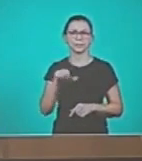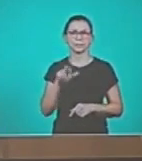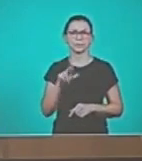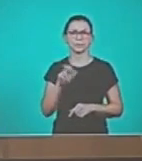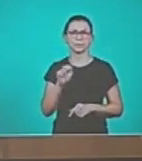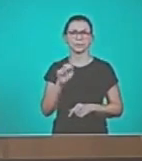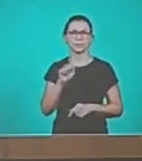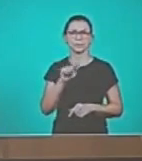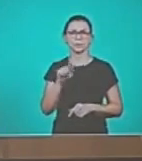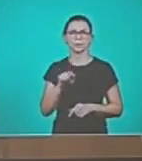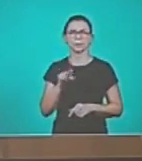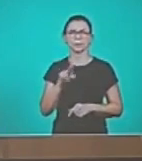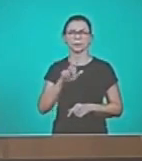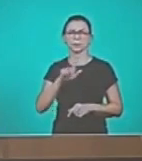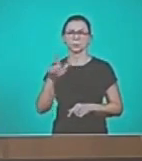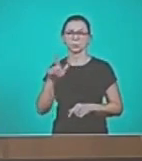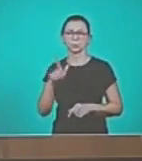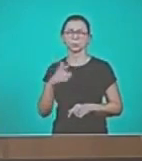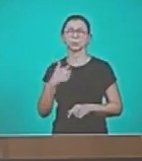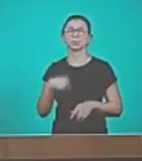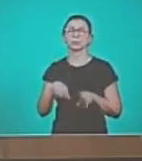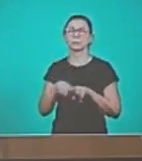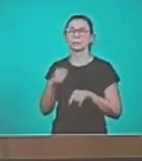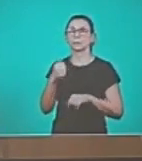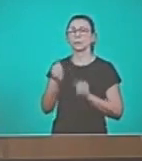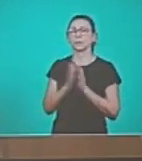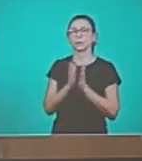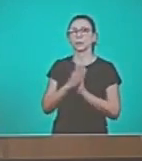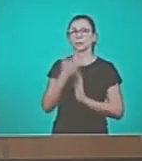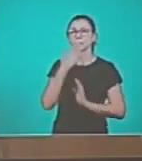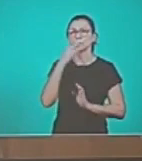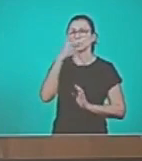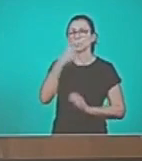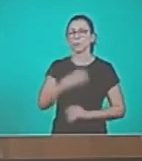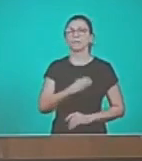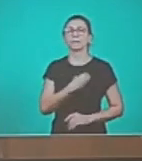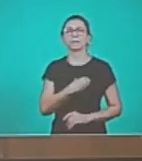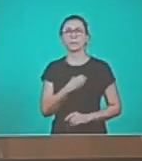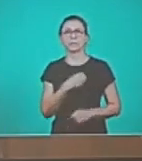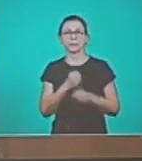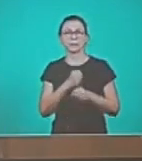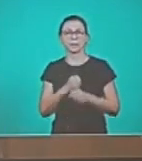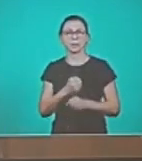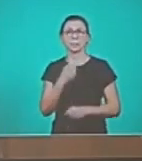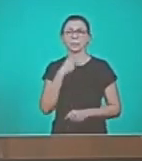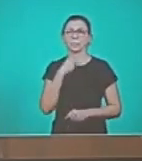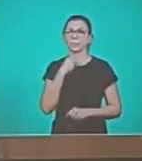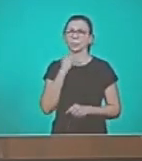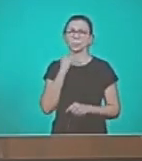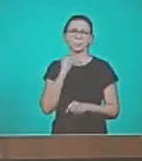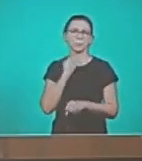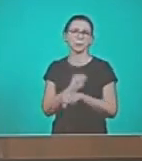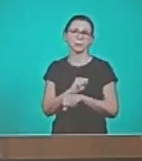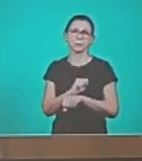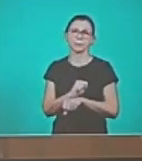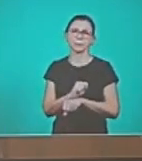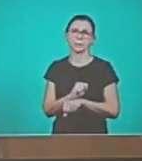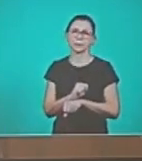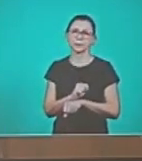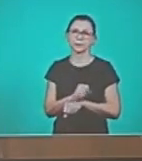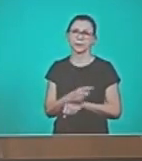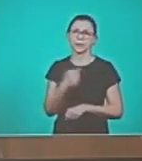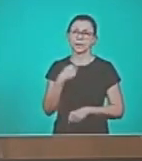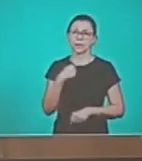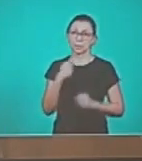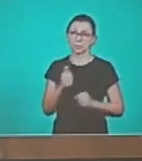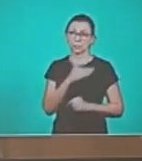us. Pray for the son of the pastor and pray for me. I'm praying for our life. This work cannot stop. Oh, I can't